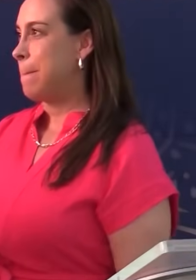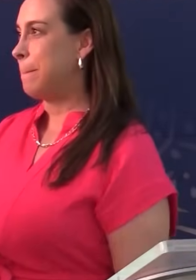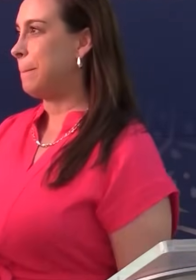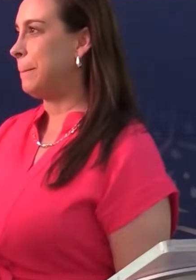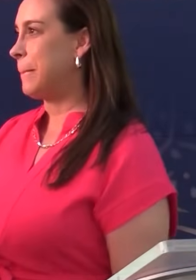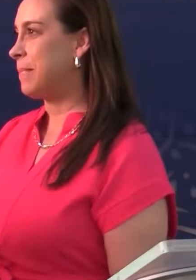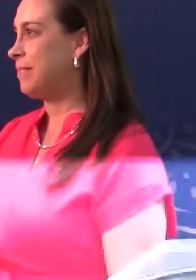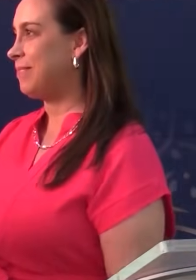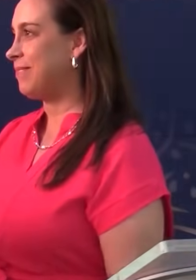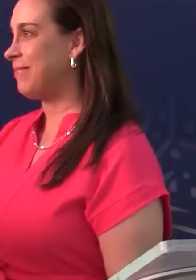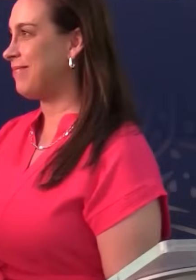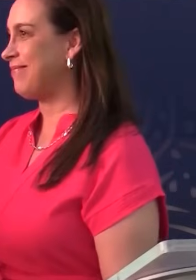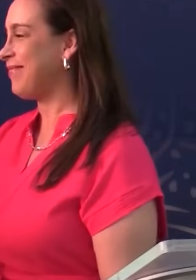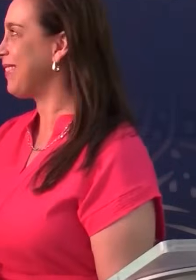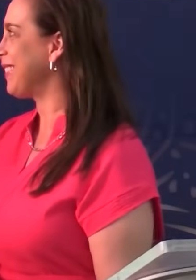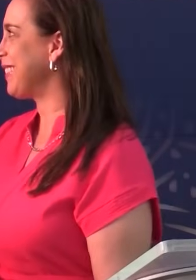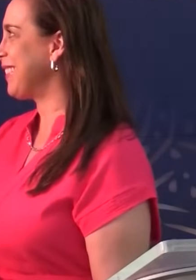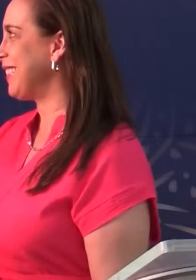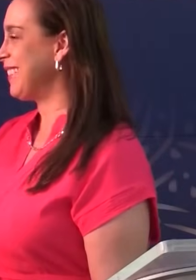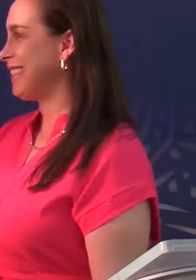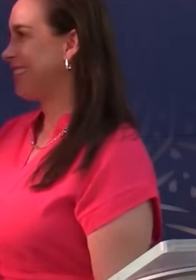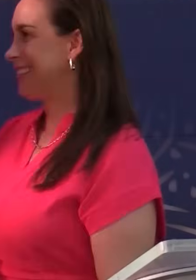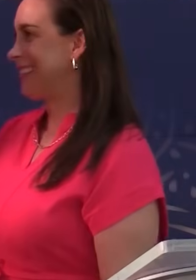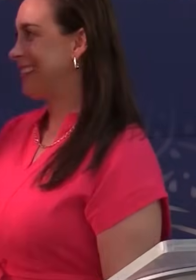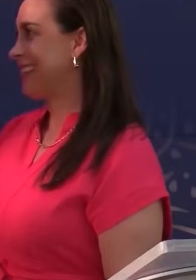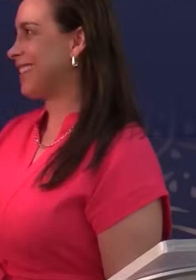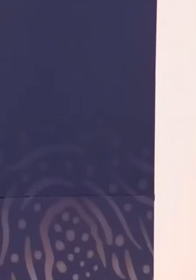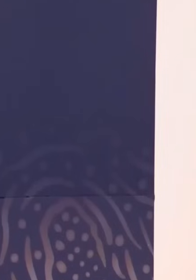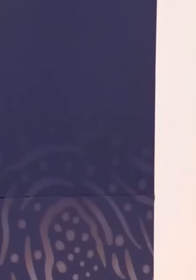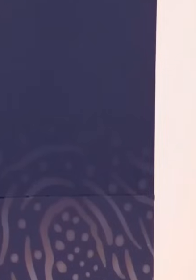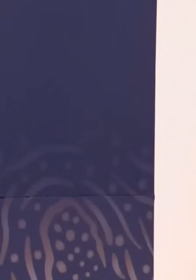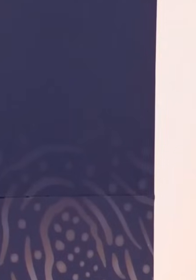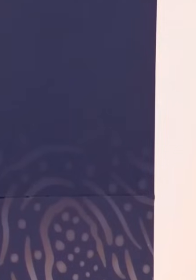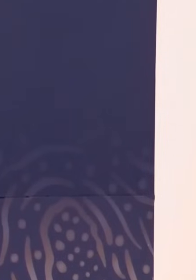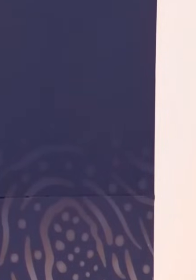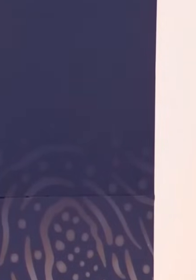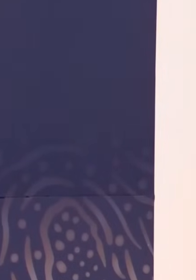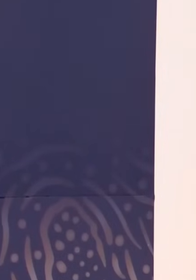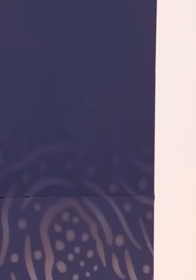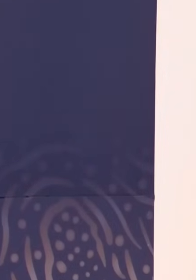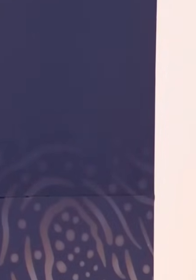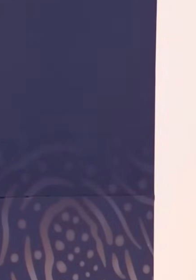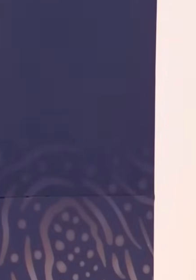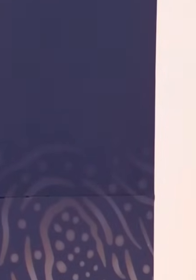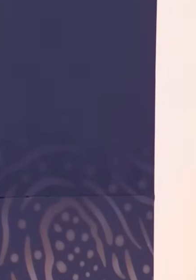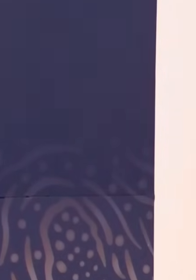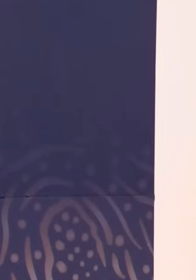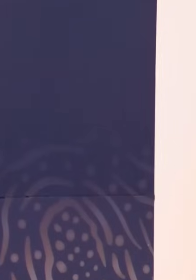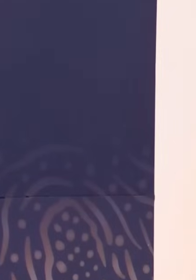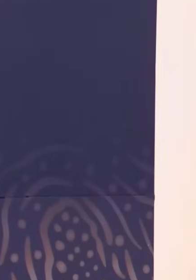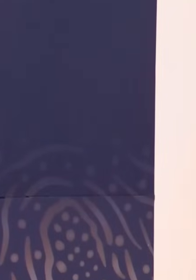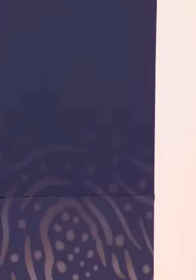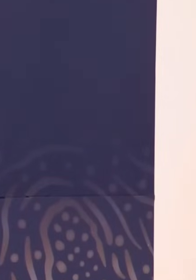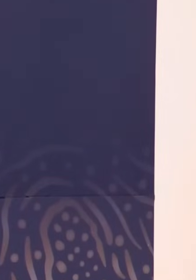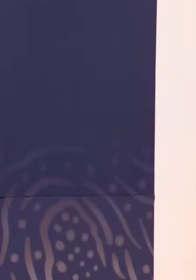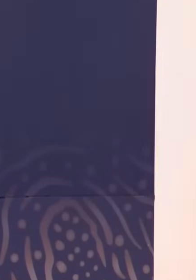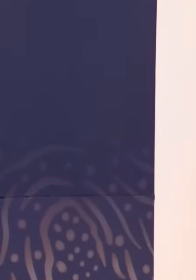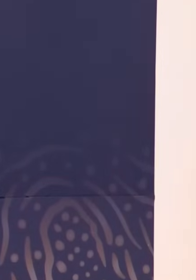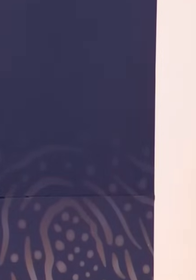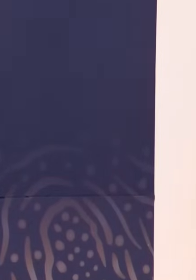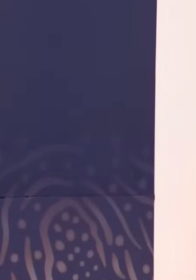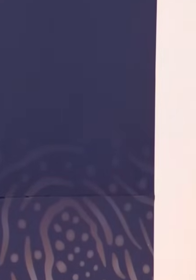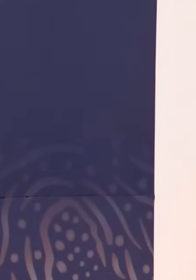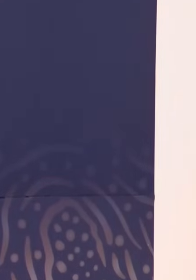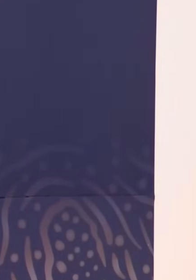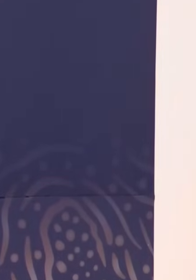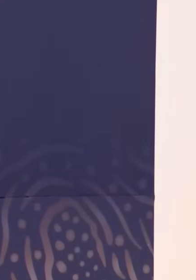and CEO Andrew Franklin says it's sporting events like the Ninja Throwdown that continue to elevate and maintain the island's global profile as a